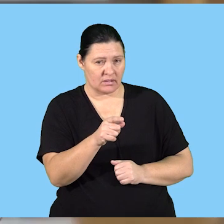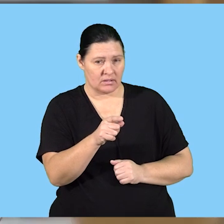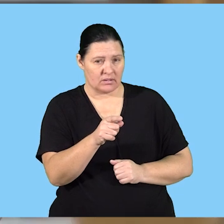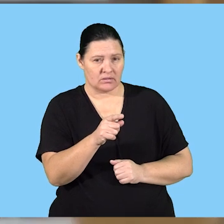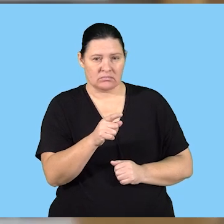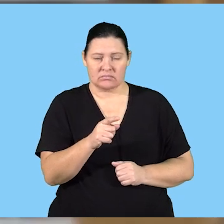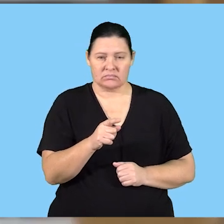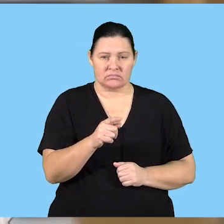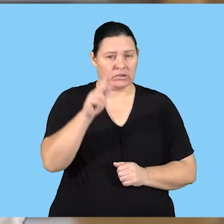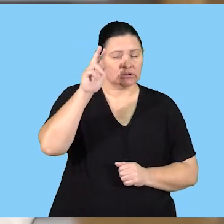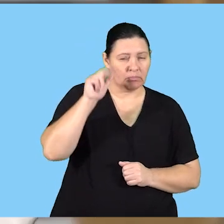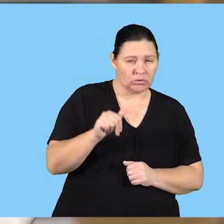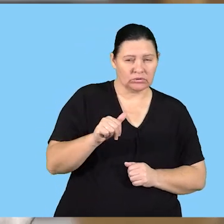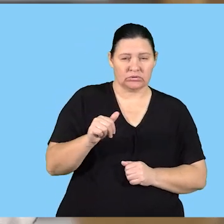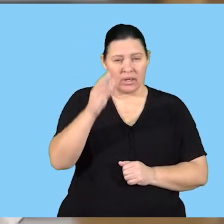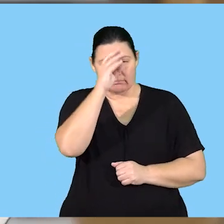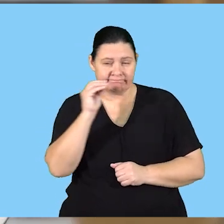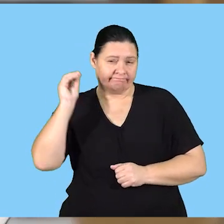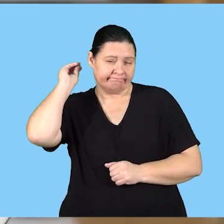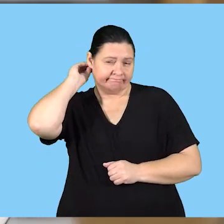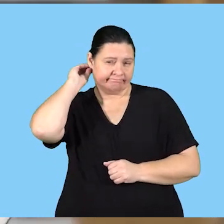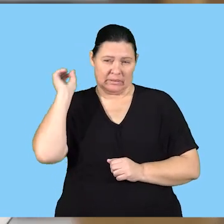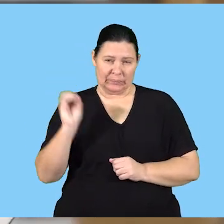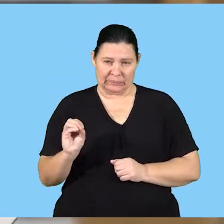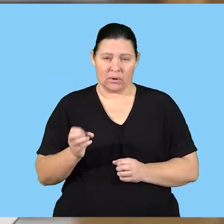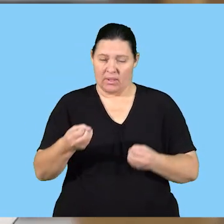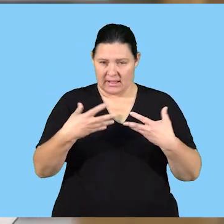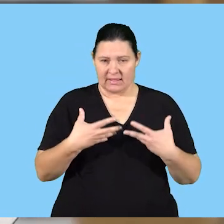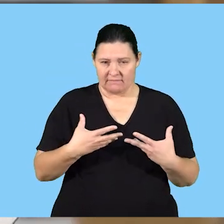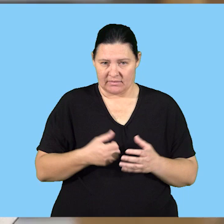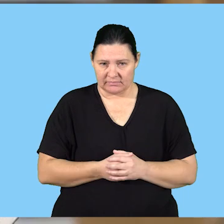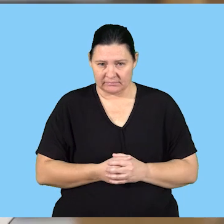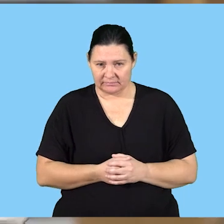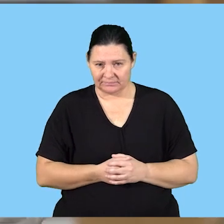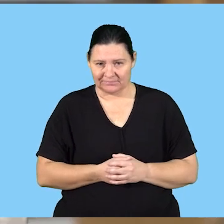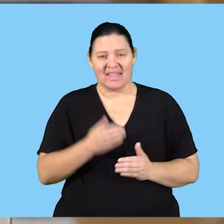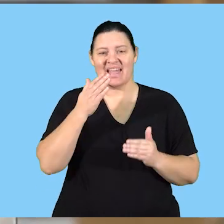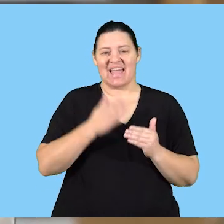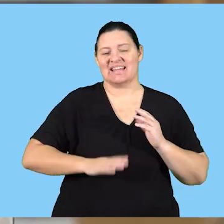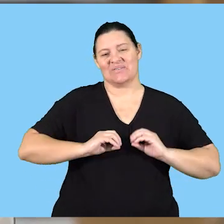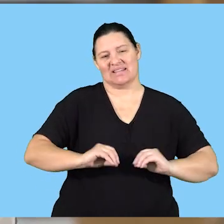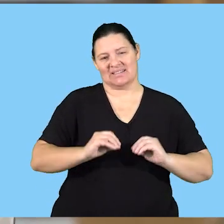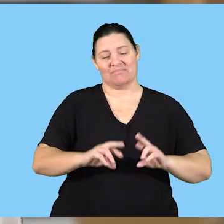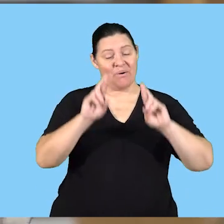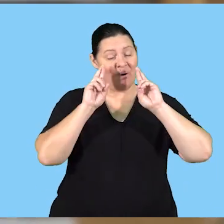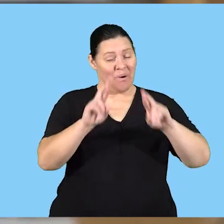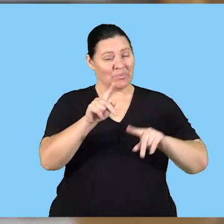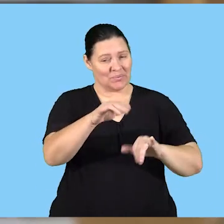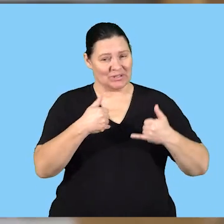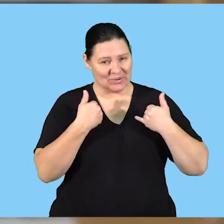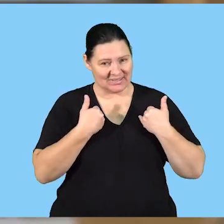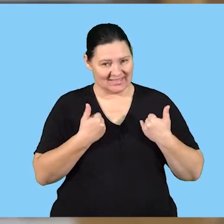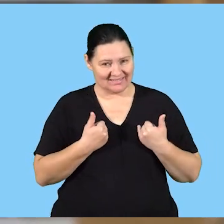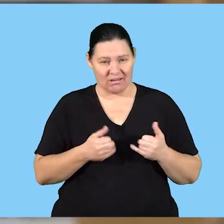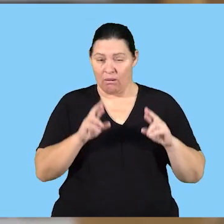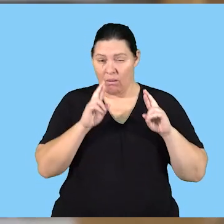not supposed to memorize this formula. We will give it to you. All right, we have come to the end of our lesson. I hope you